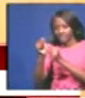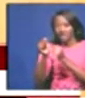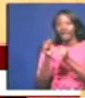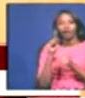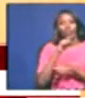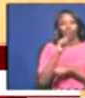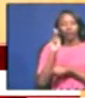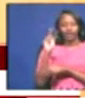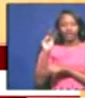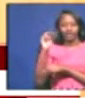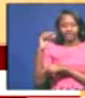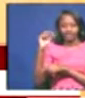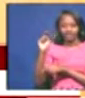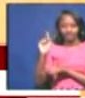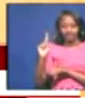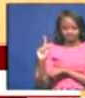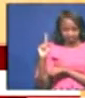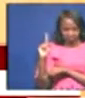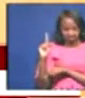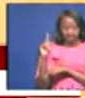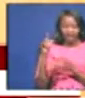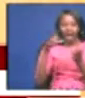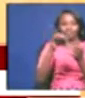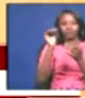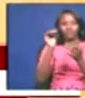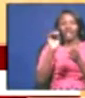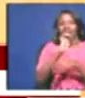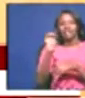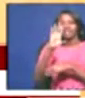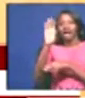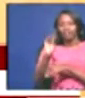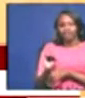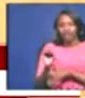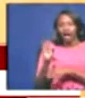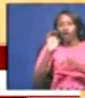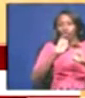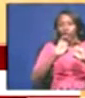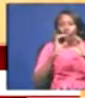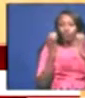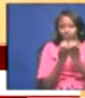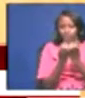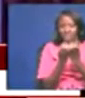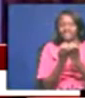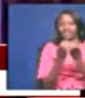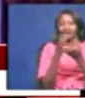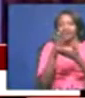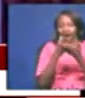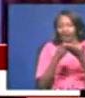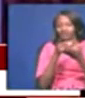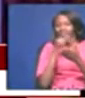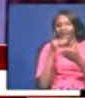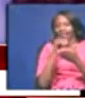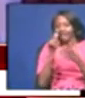and CEO Rebecca Miano has been appointed as the East African Community Arid and Semi-Arid Lands Development Ministry,